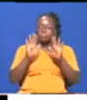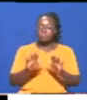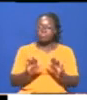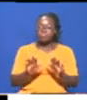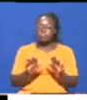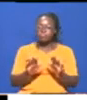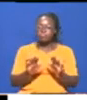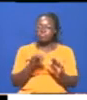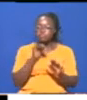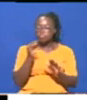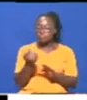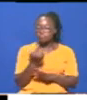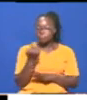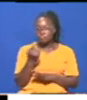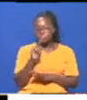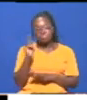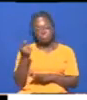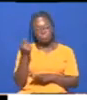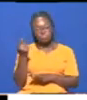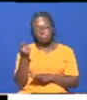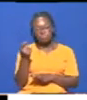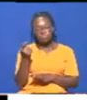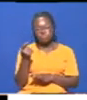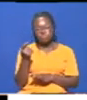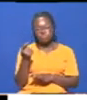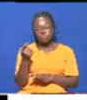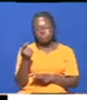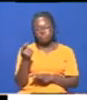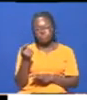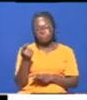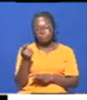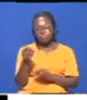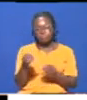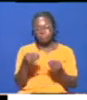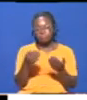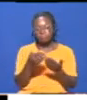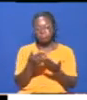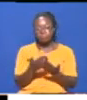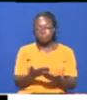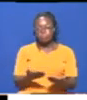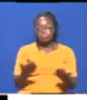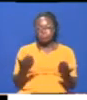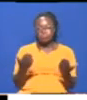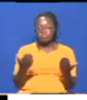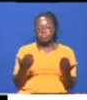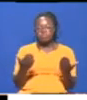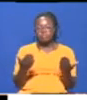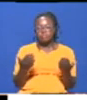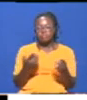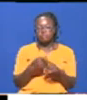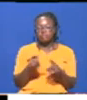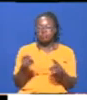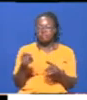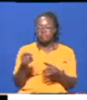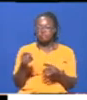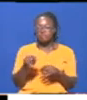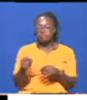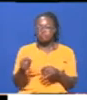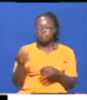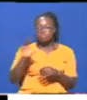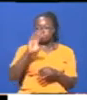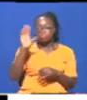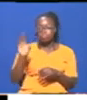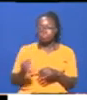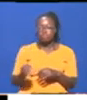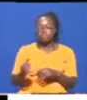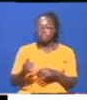only in Kenya, when you produce locally, but in other African countries, even in the in the